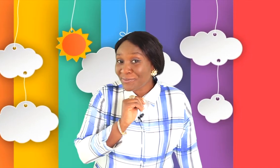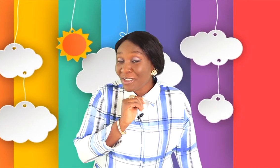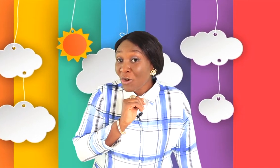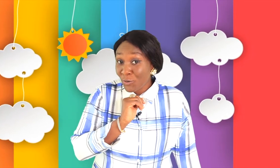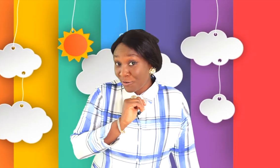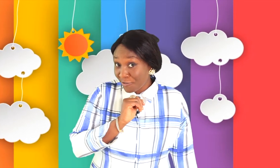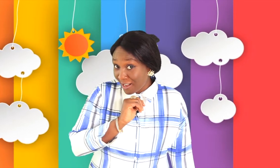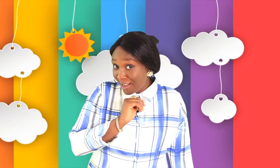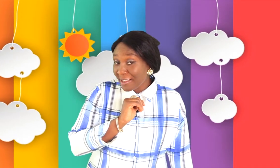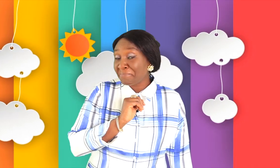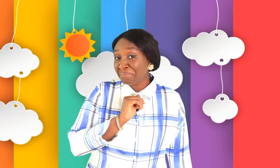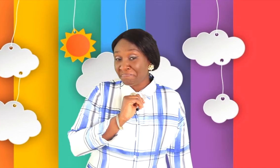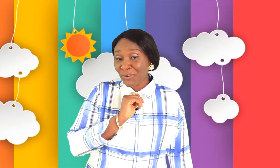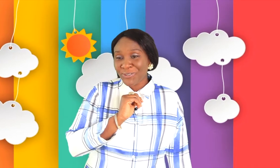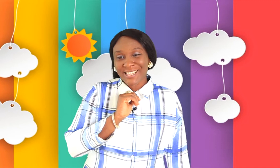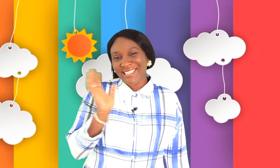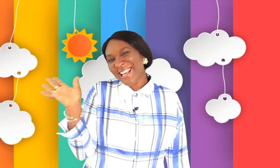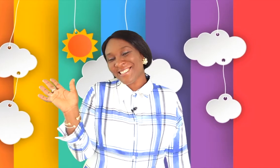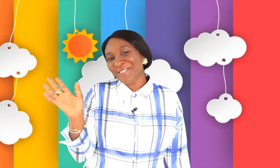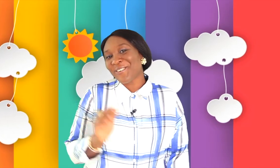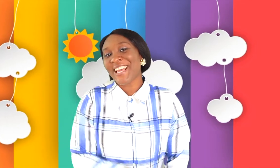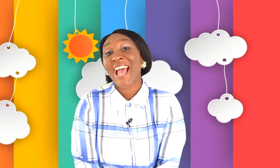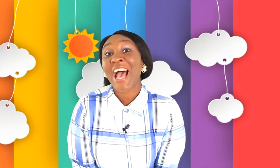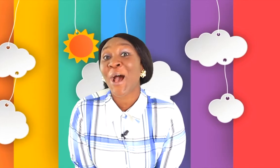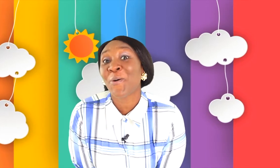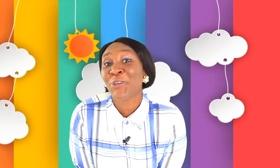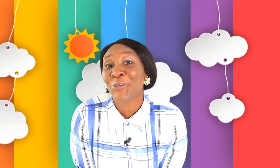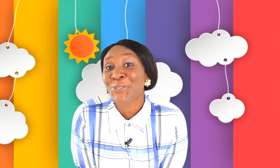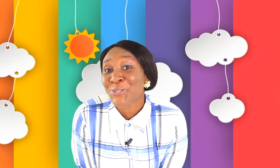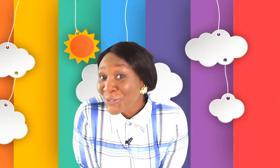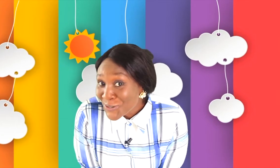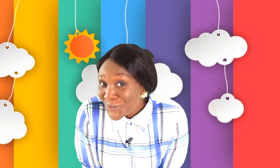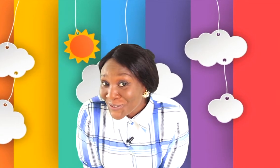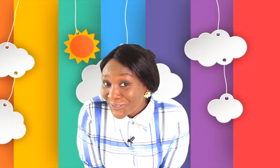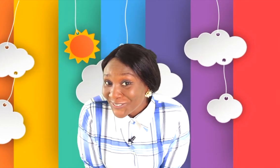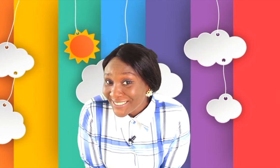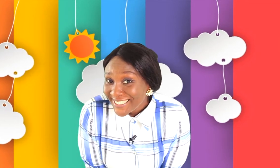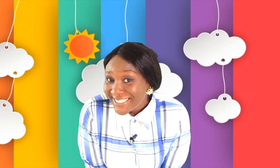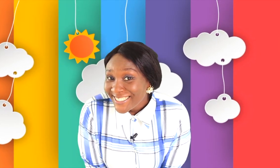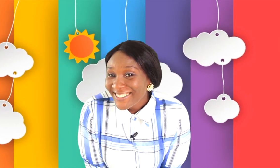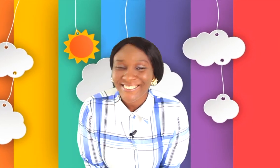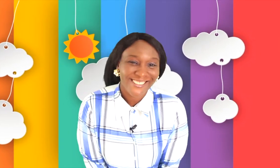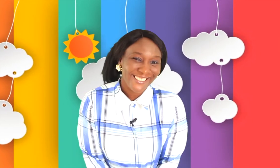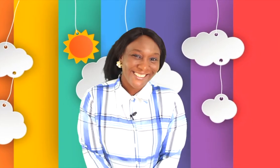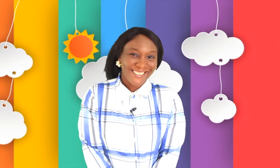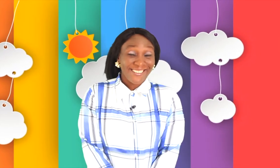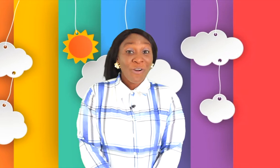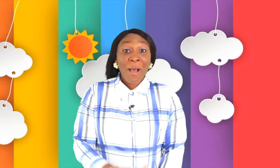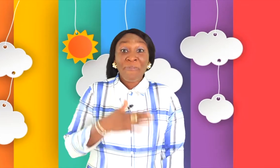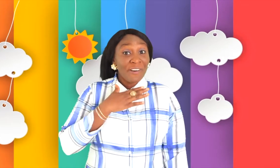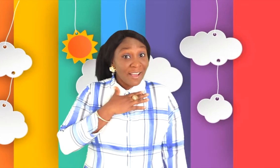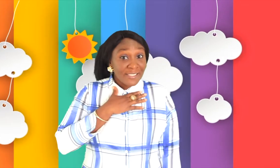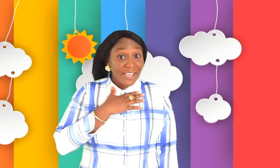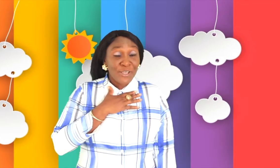too? Oh, you're fine. Oh, you said I didn't ask you. Okay. How are you too? Oh, you're good.